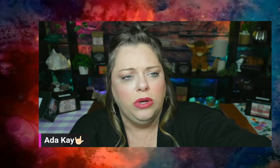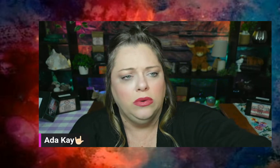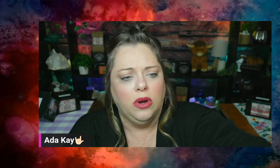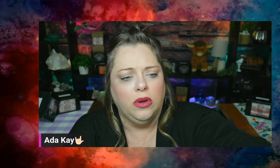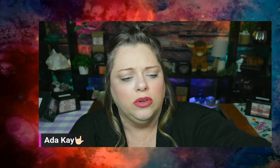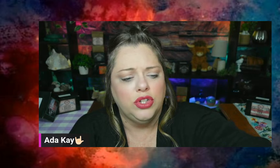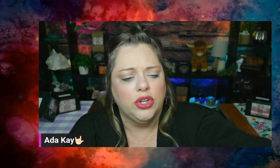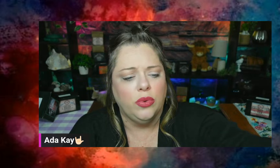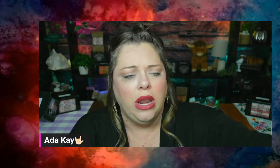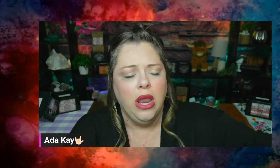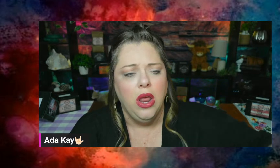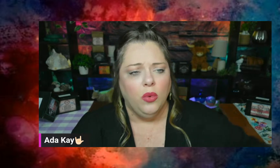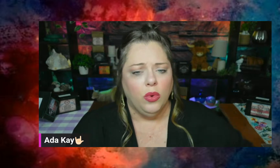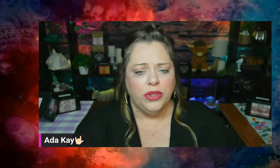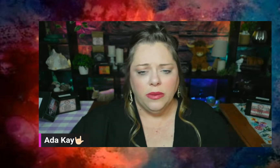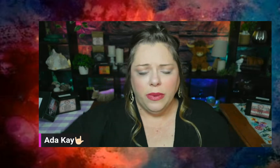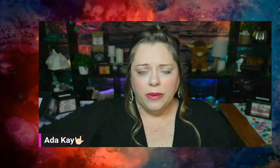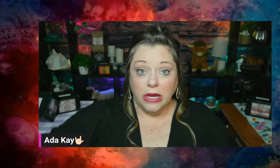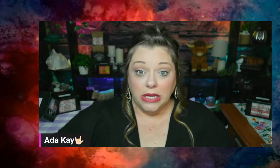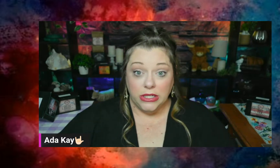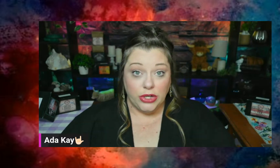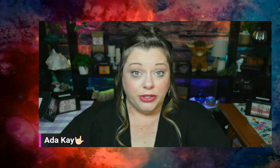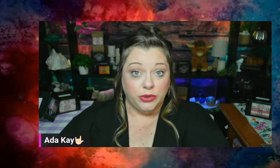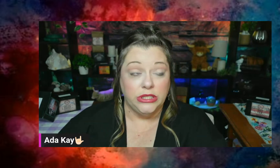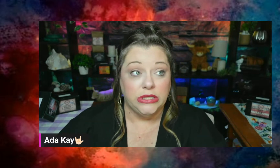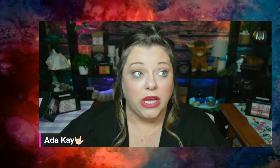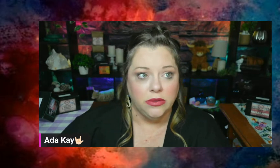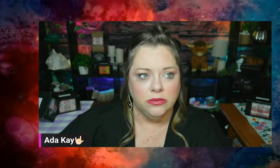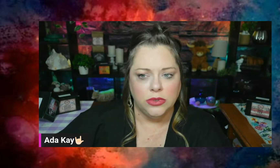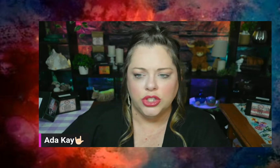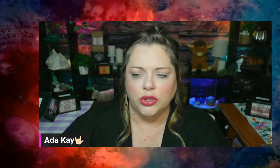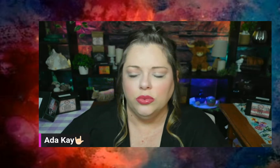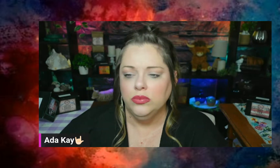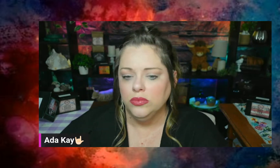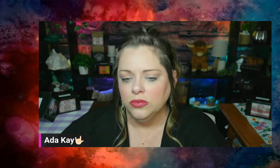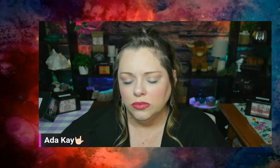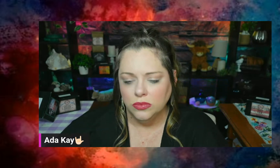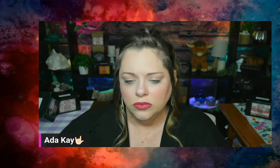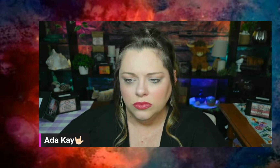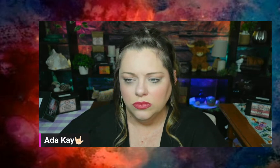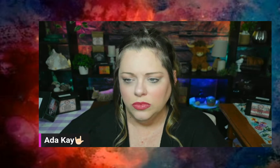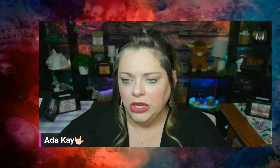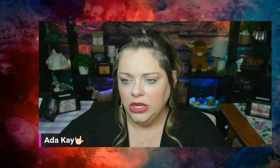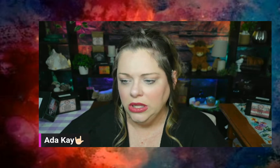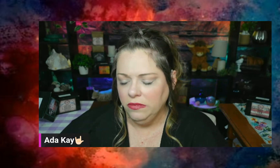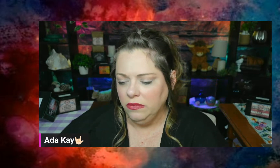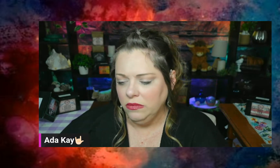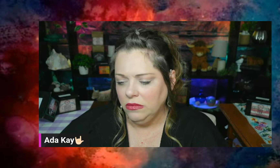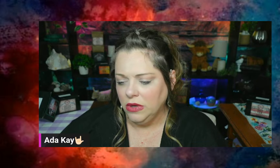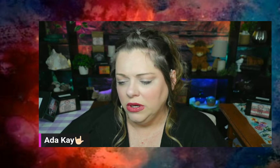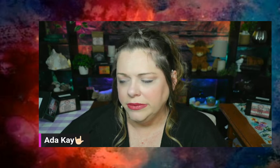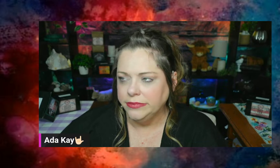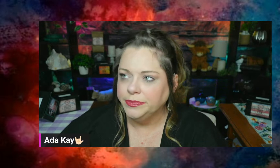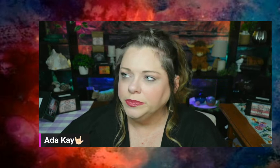that. We are not going to show that. One thing about my channel is I don't show any